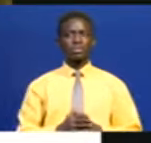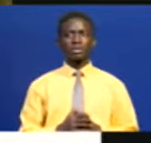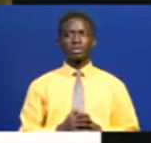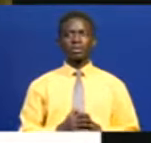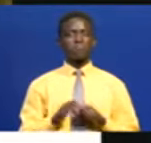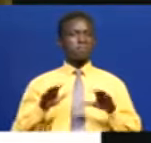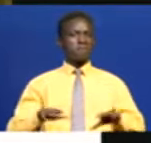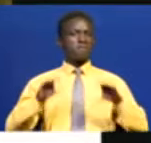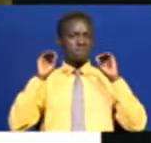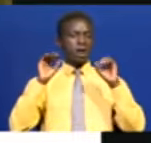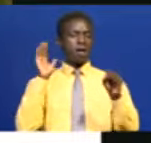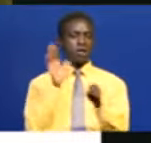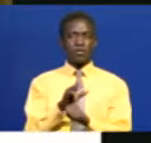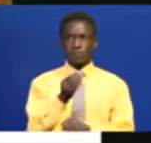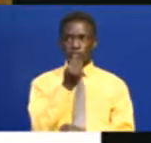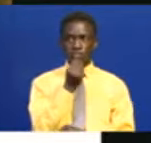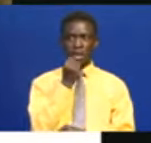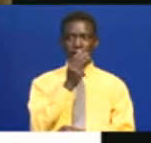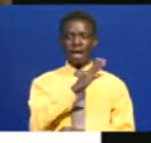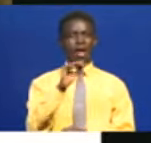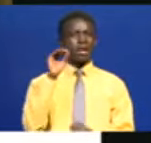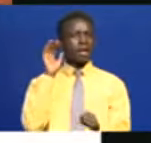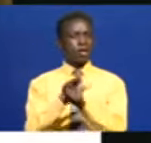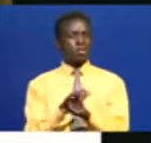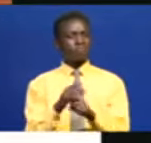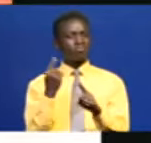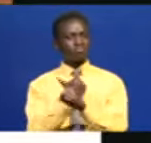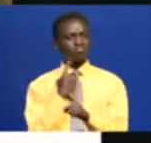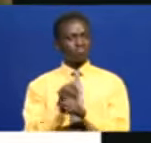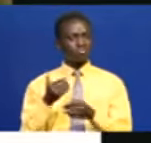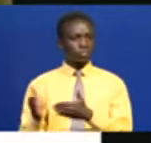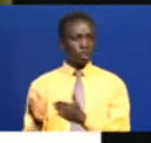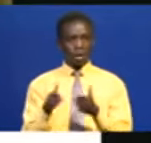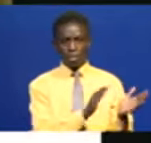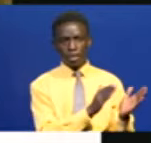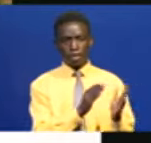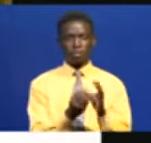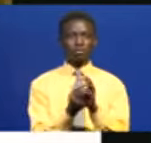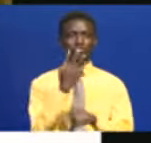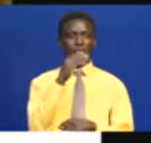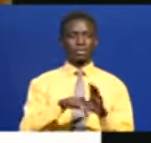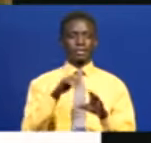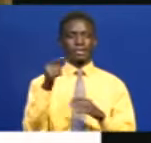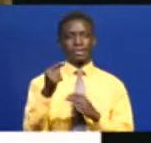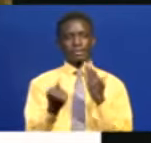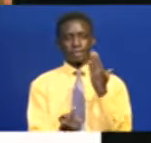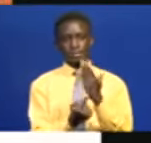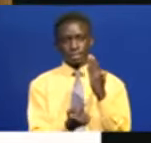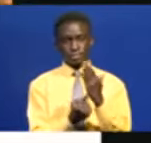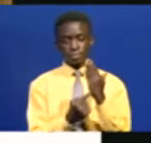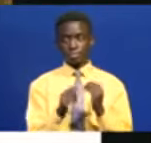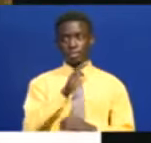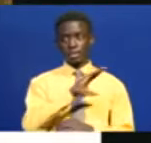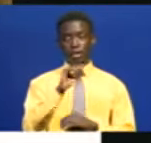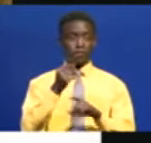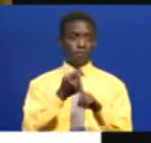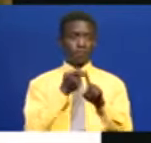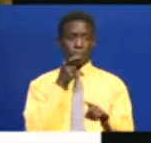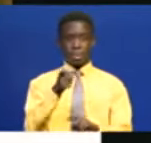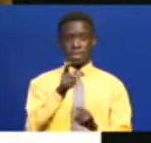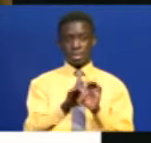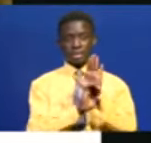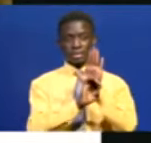find a lot of food and a lot of different way to growing up their technology. And according to this